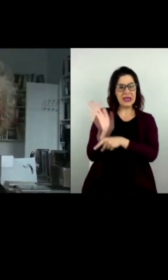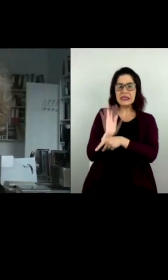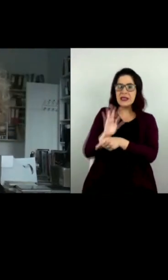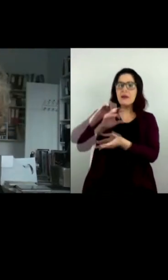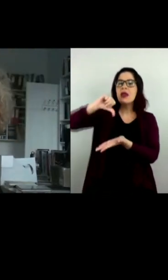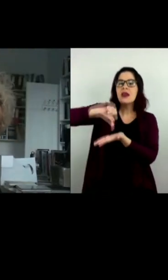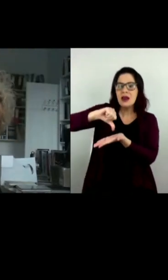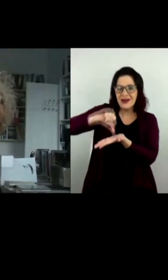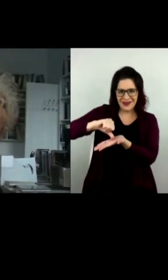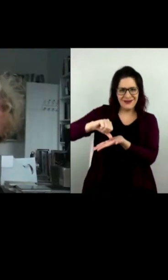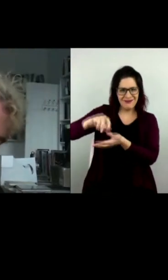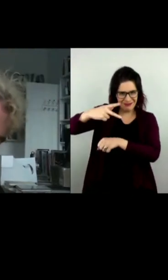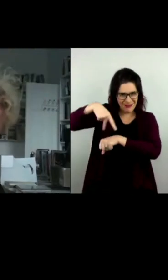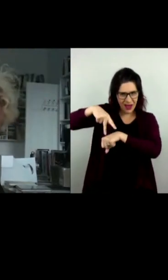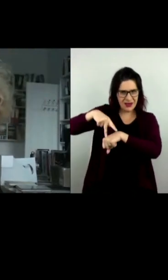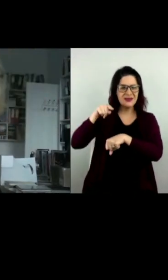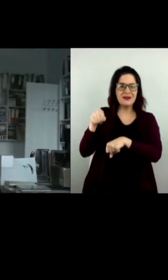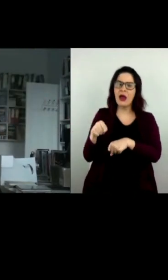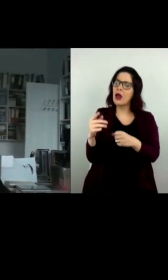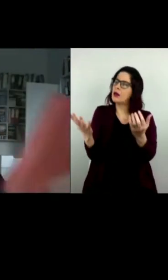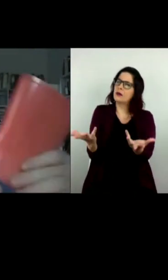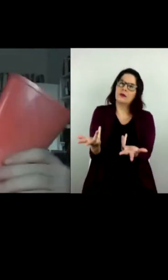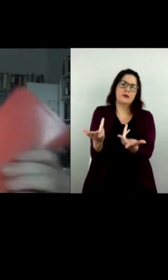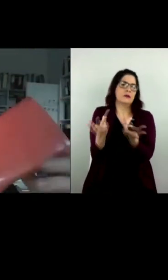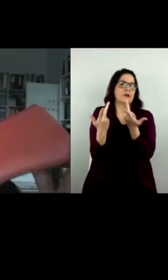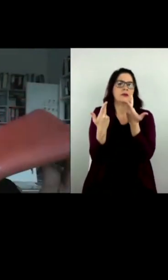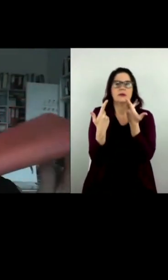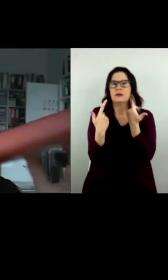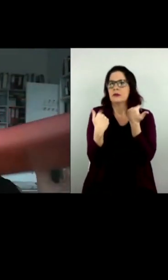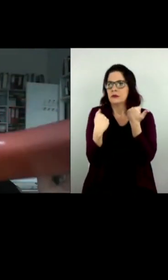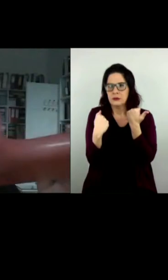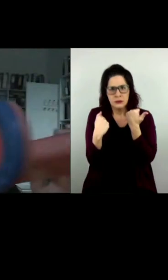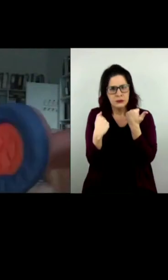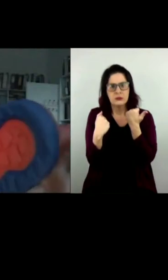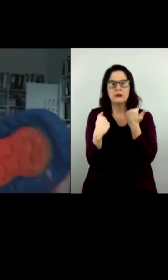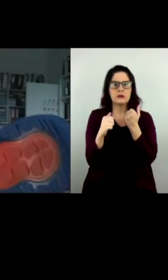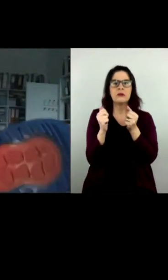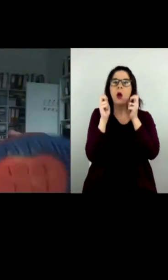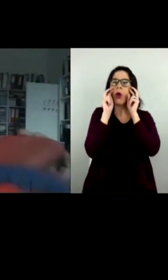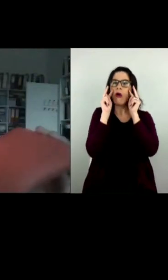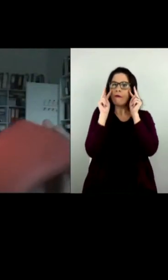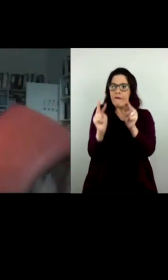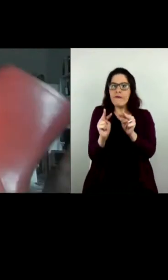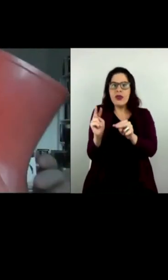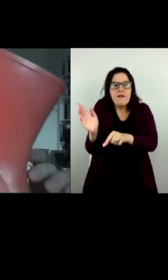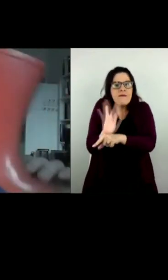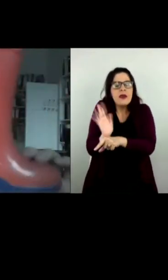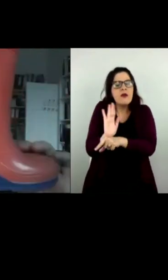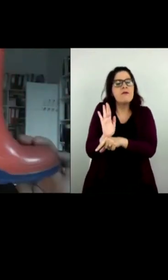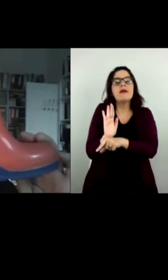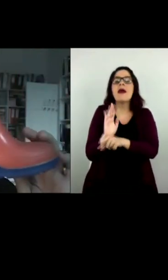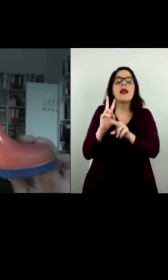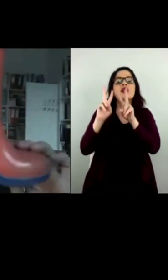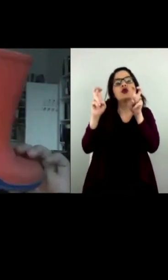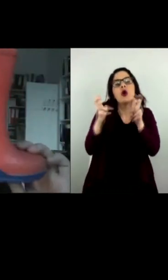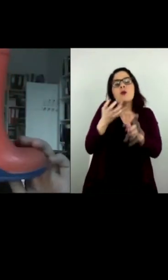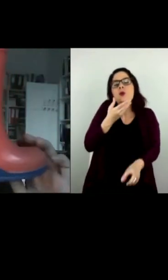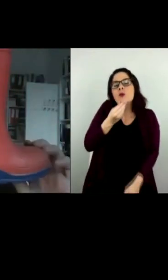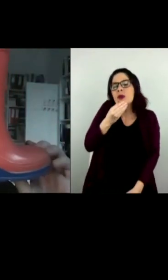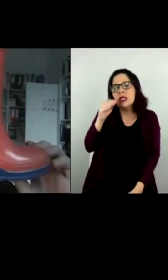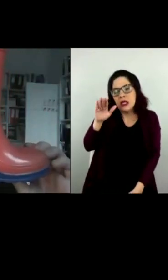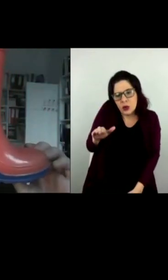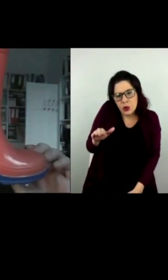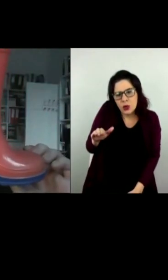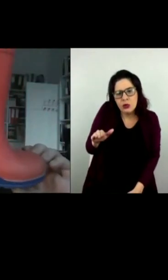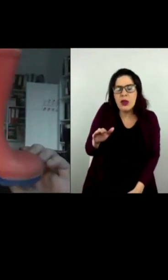is just really great. And so when I saw this film, it's a film about a little boy who has, or a little